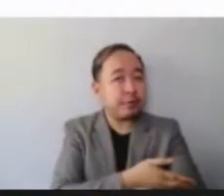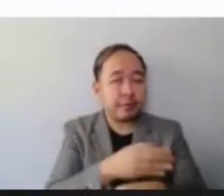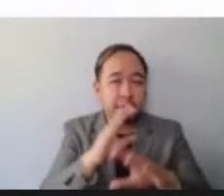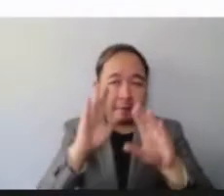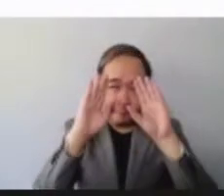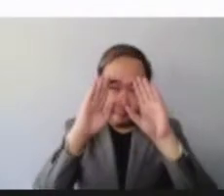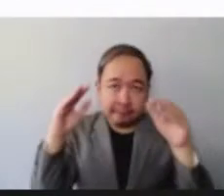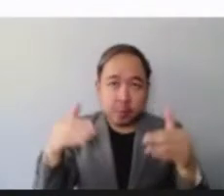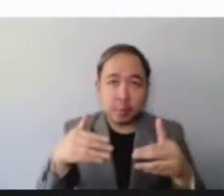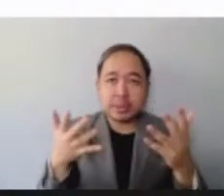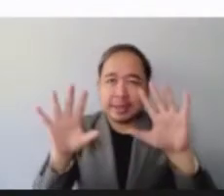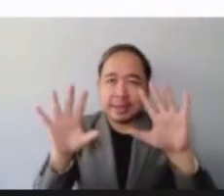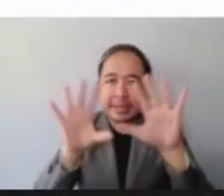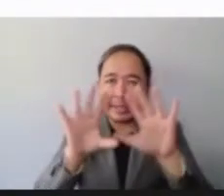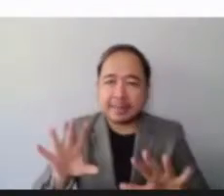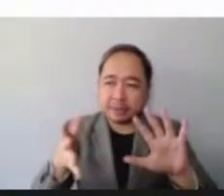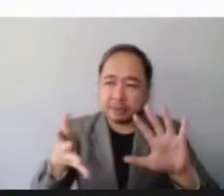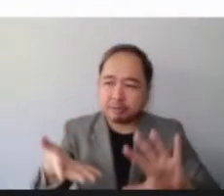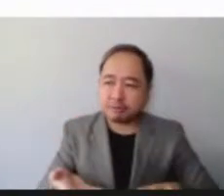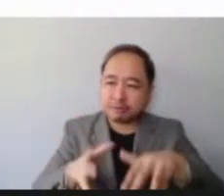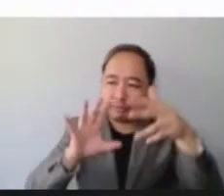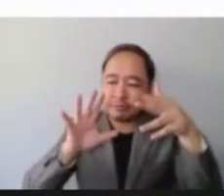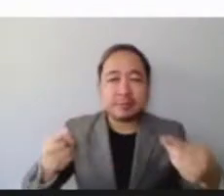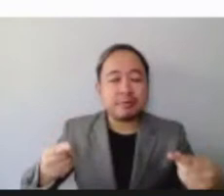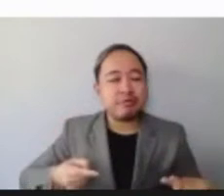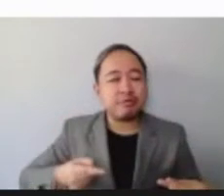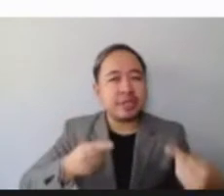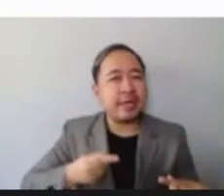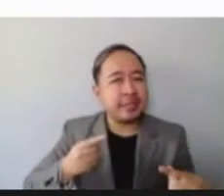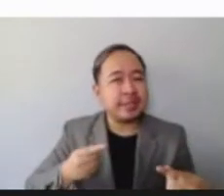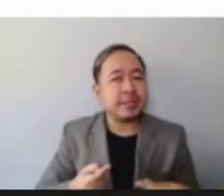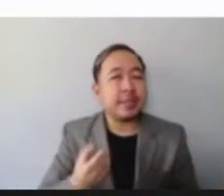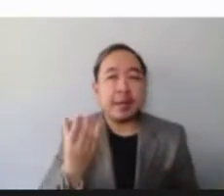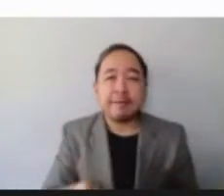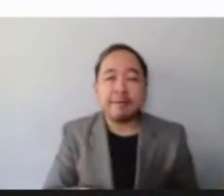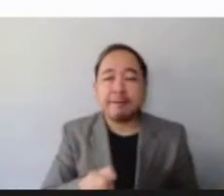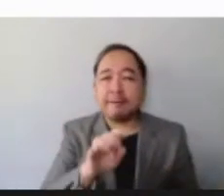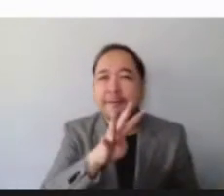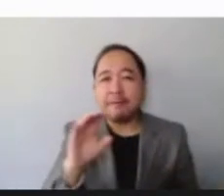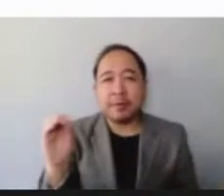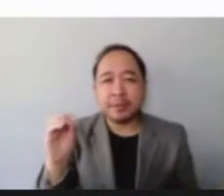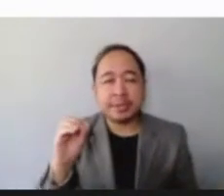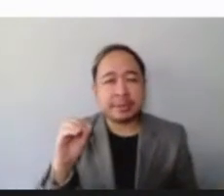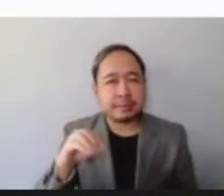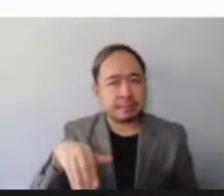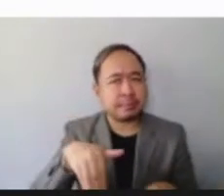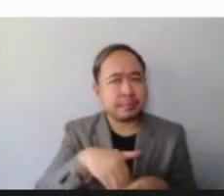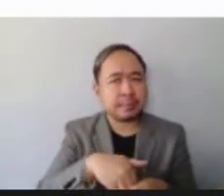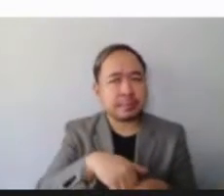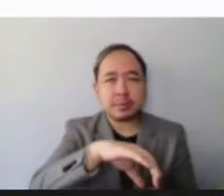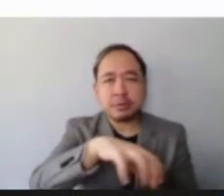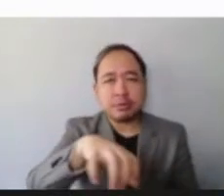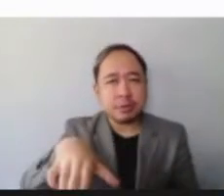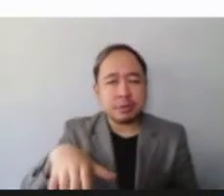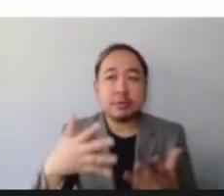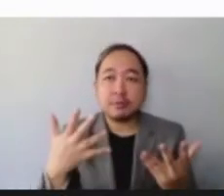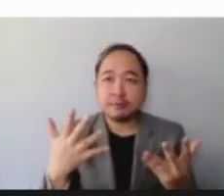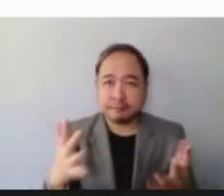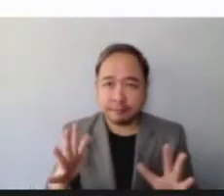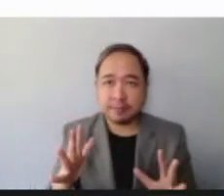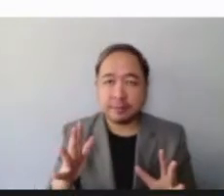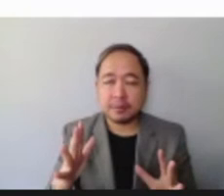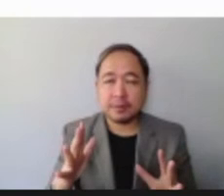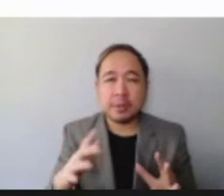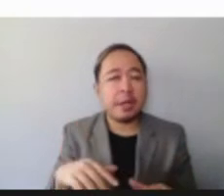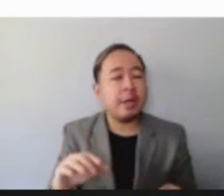climate challenge that we're facing around 40 escap member states have made carbon neutrality and at zero pledges